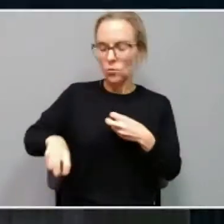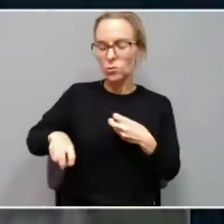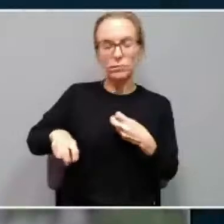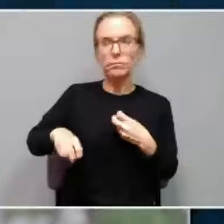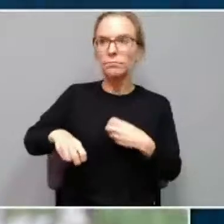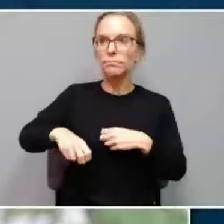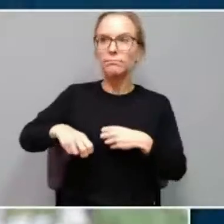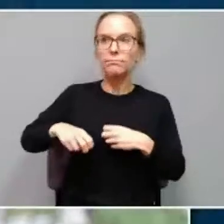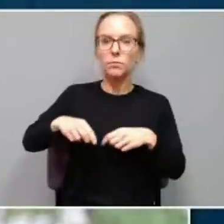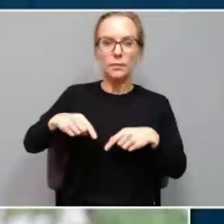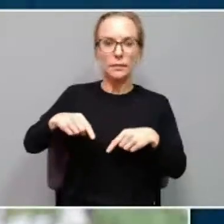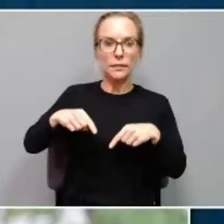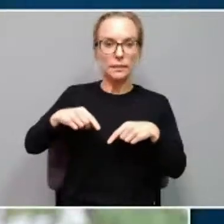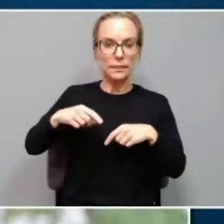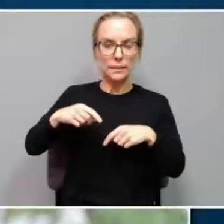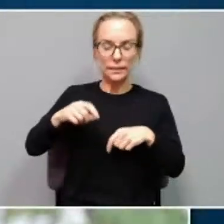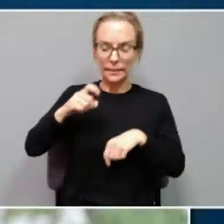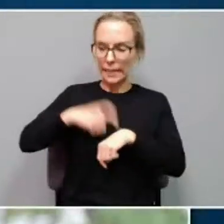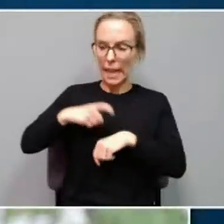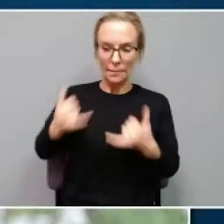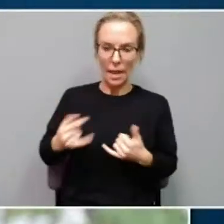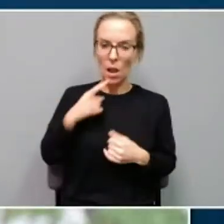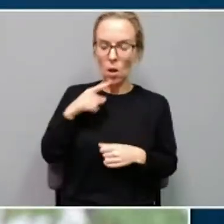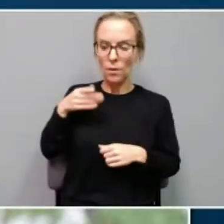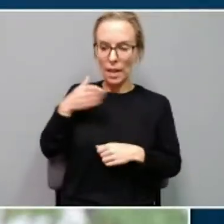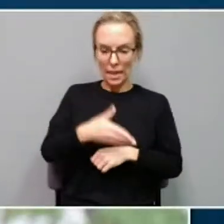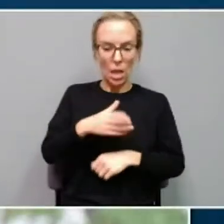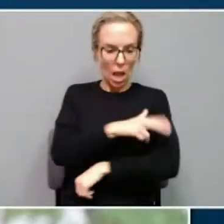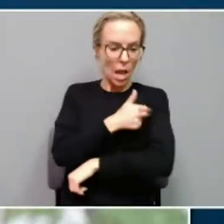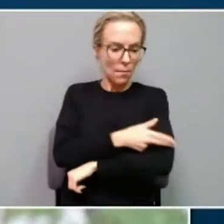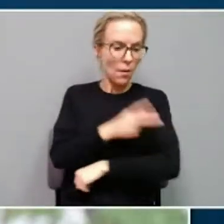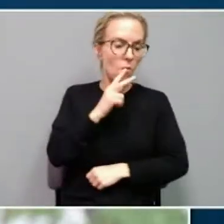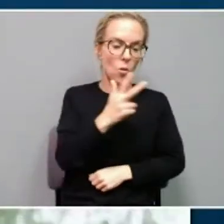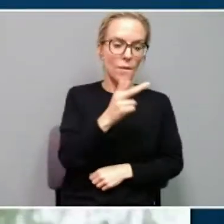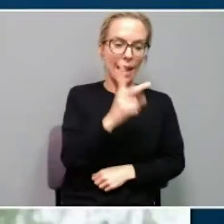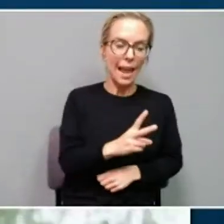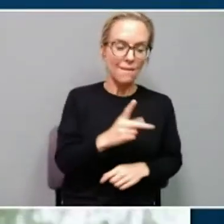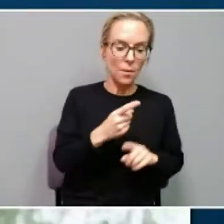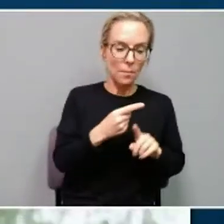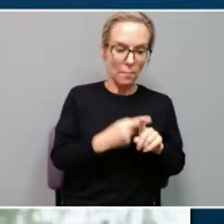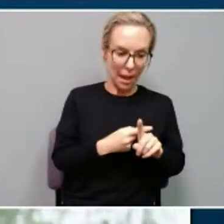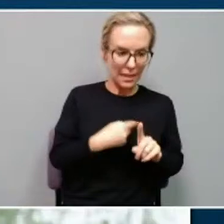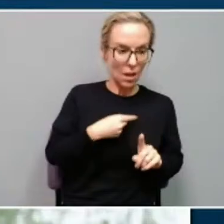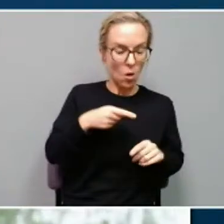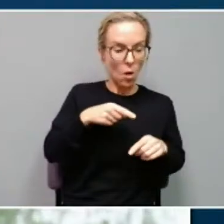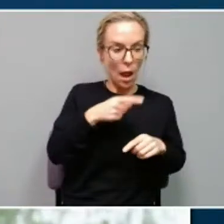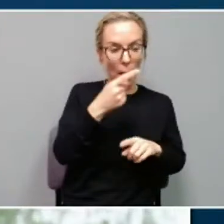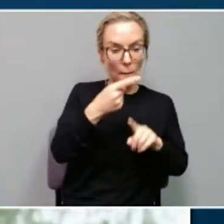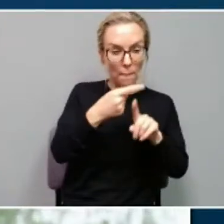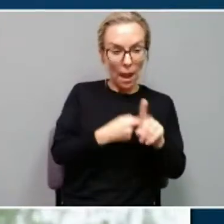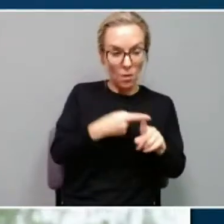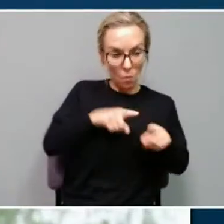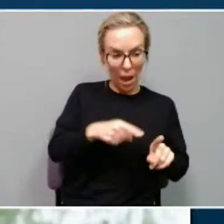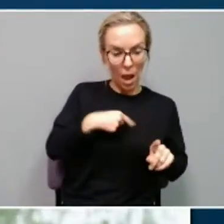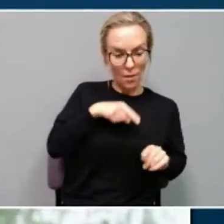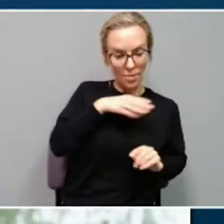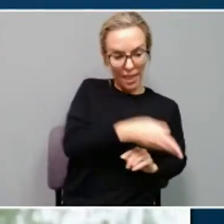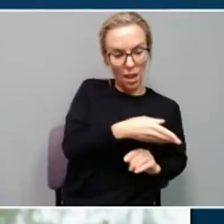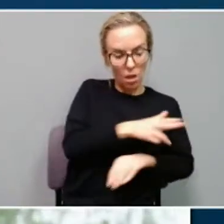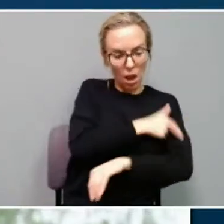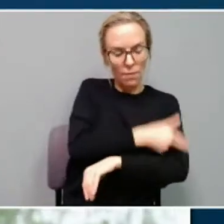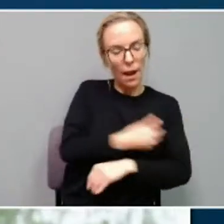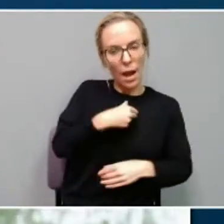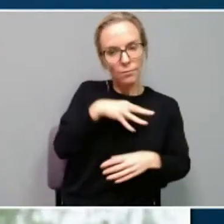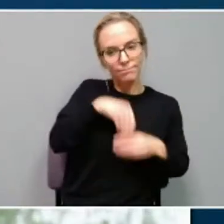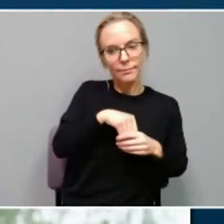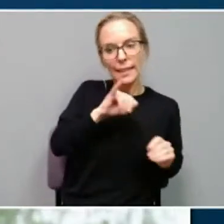for 3.5 months, and a month of that time I was on the ventilator. Recovery was difficult. If I could have